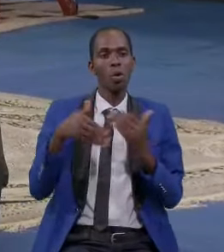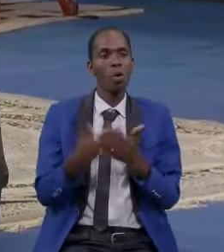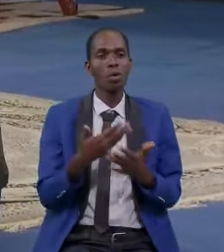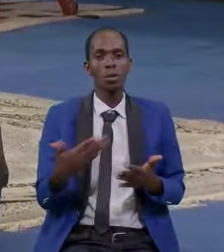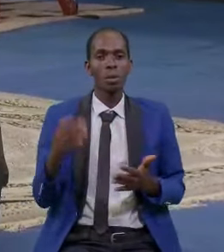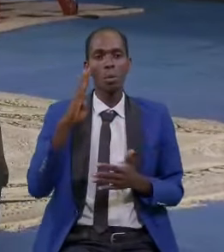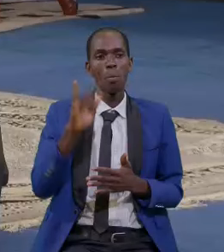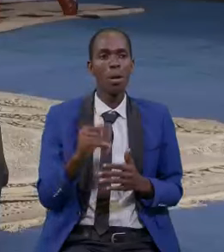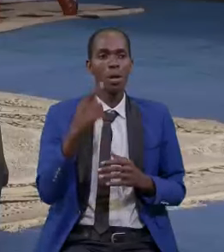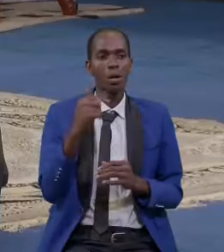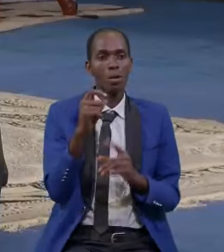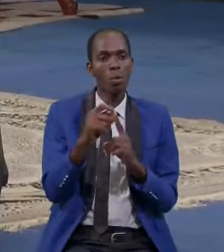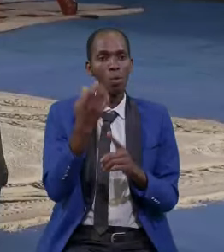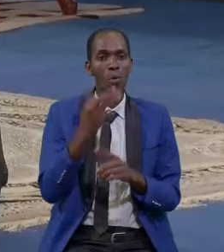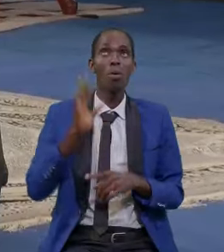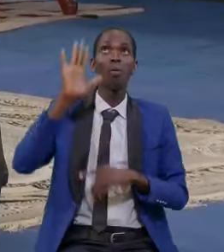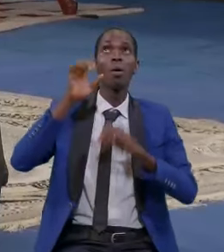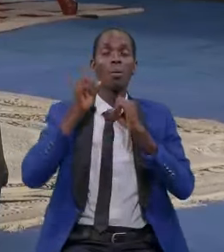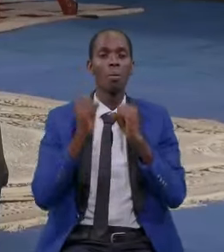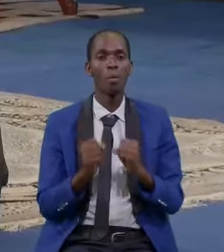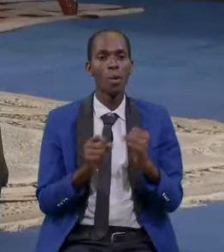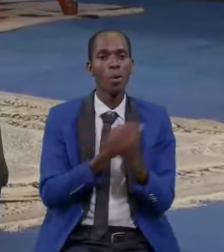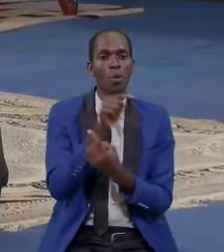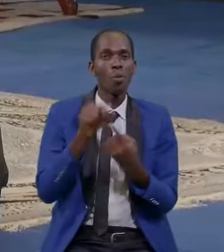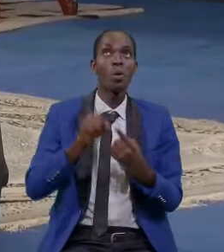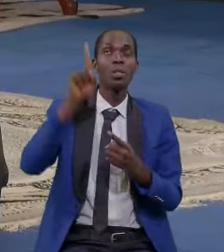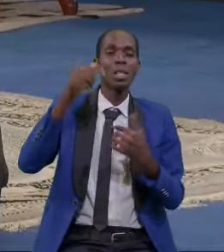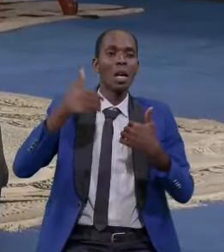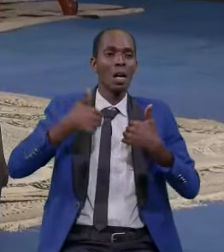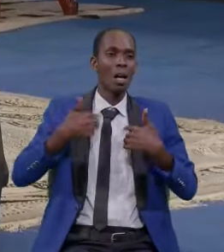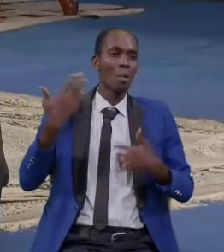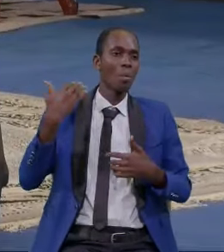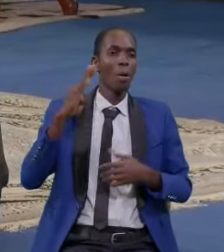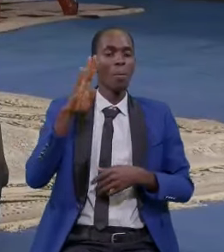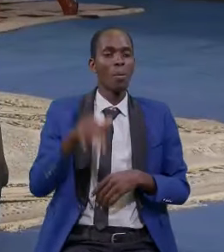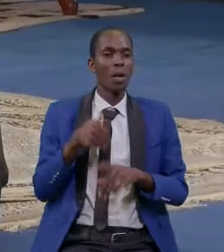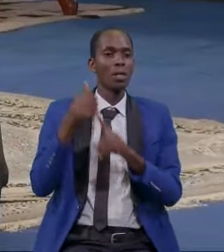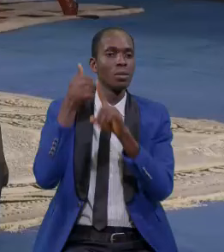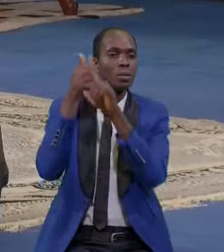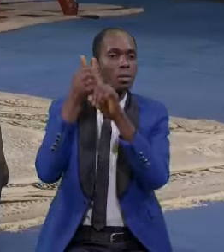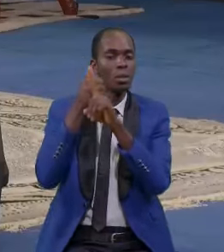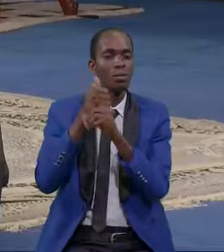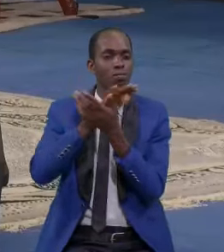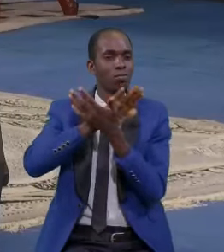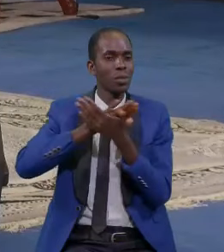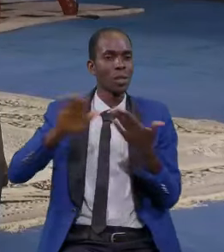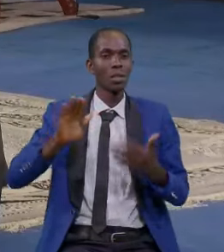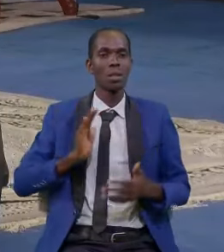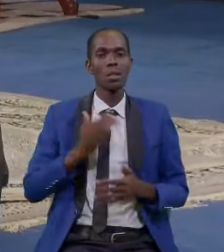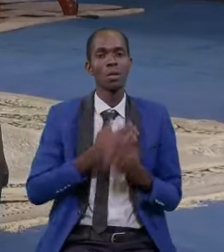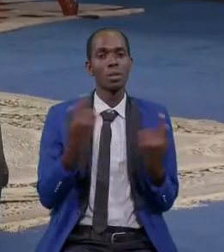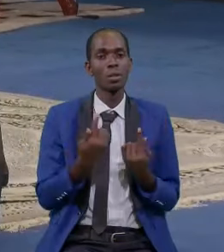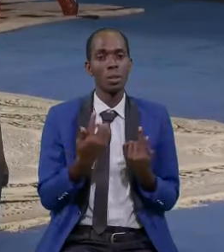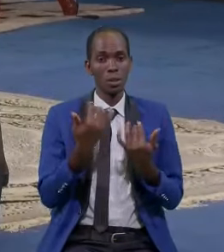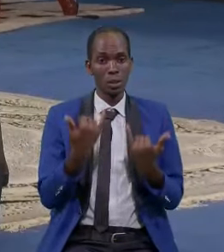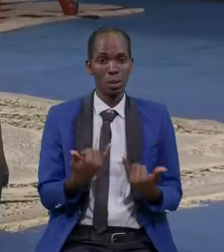he had by himself purged our sins and sat down on